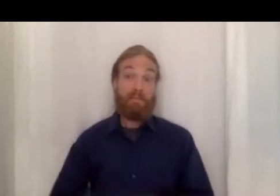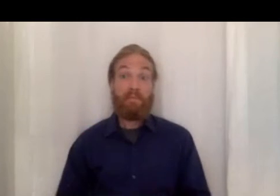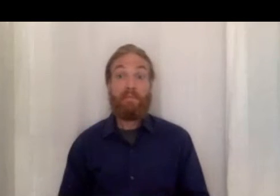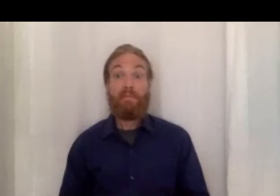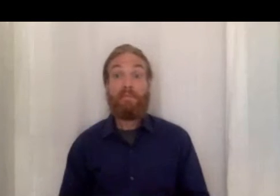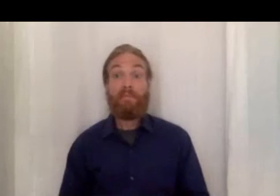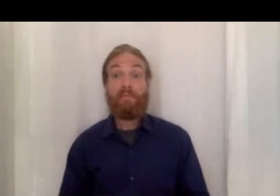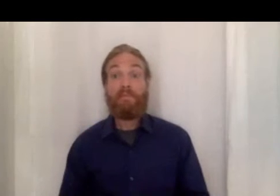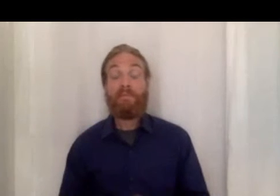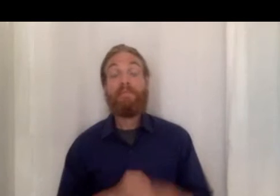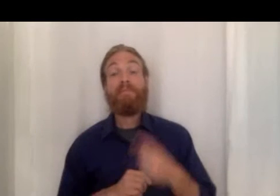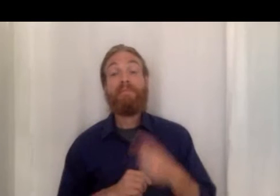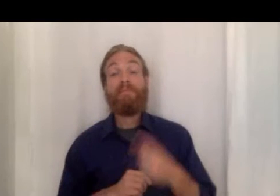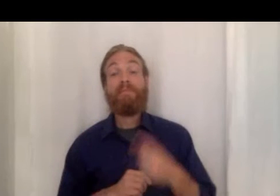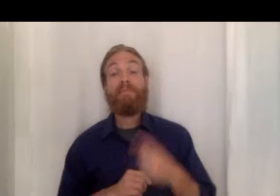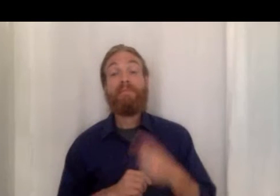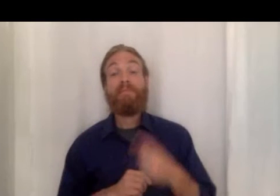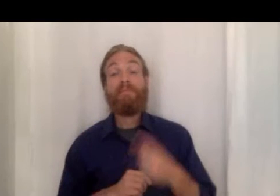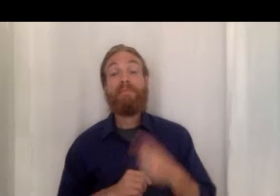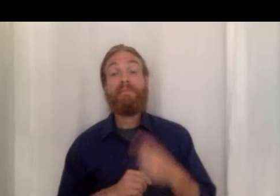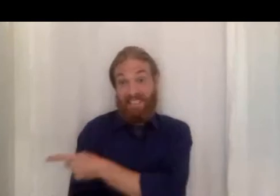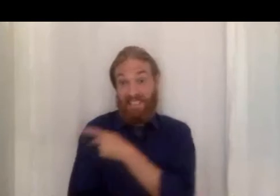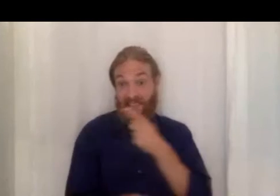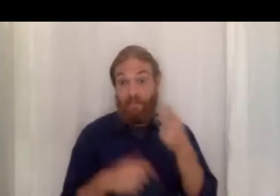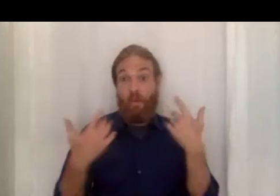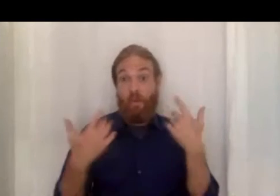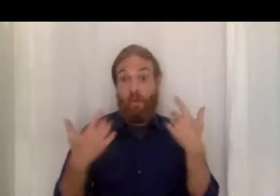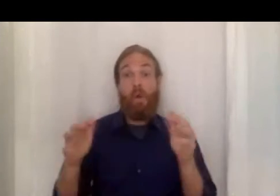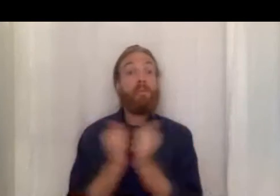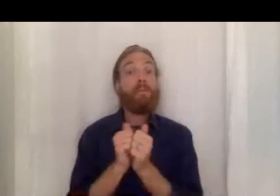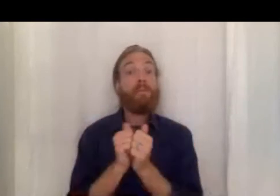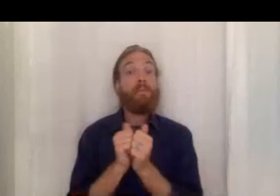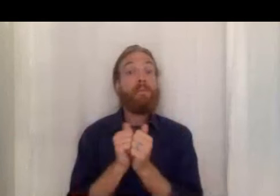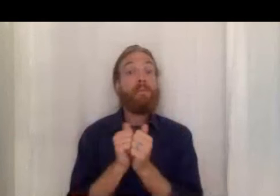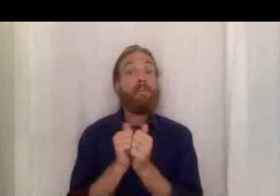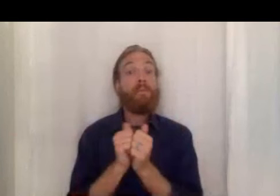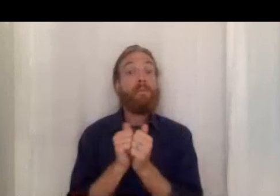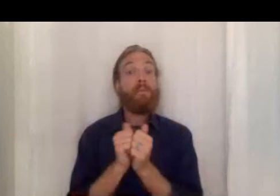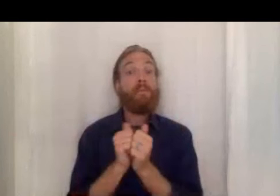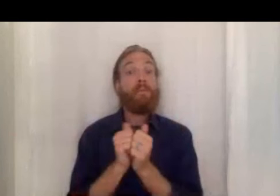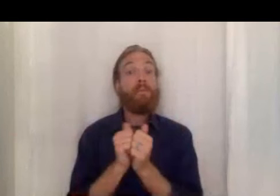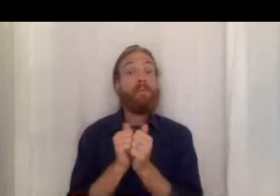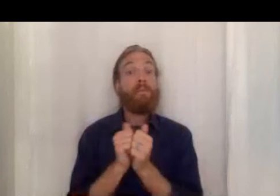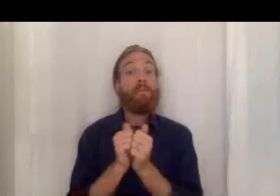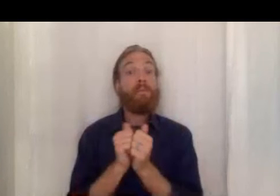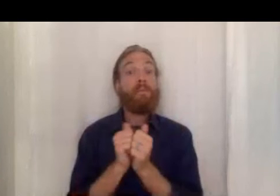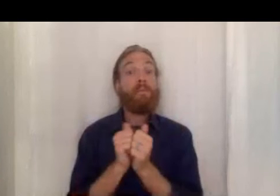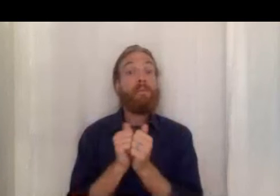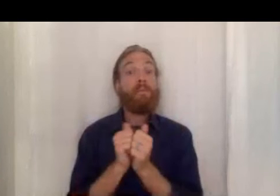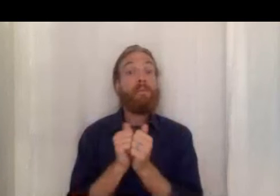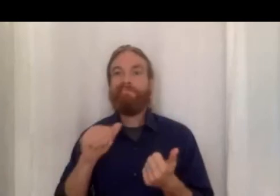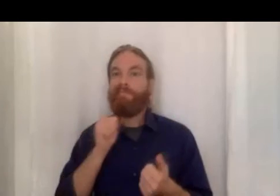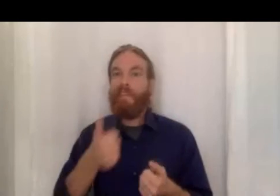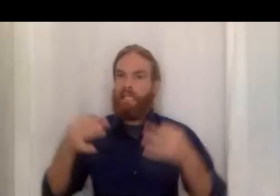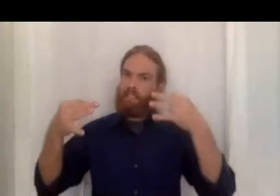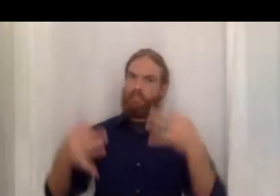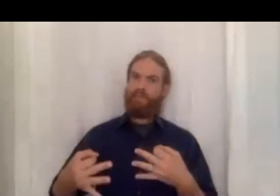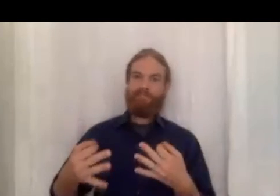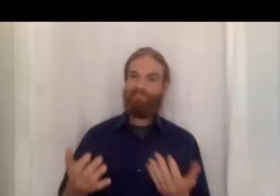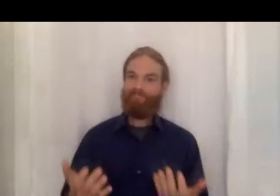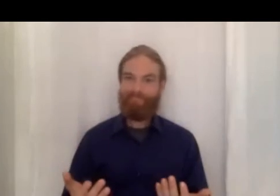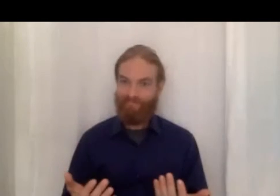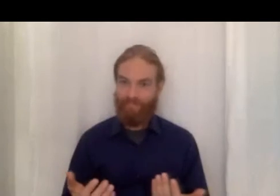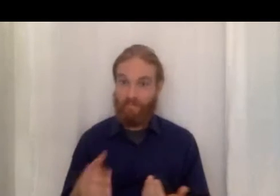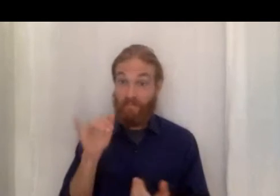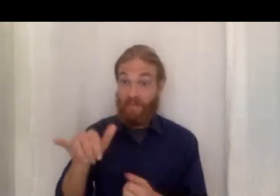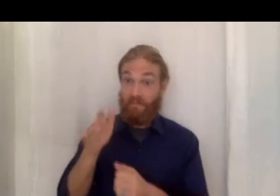the patients with COVID infection does not determine if that patient would benefit from monoclonal antibody or